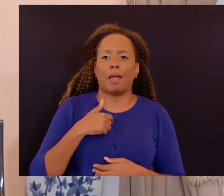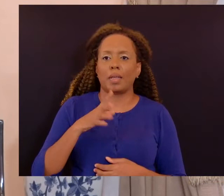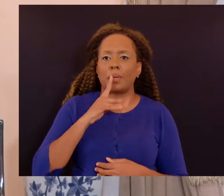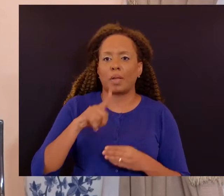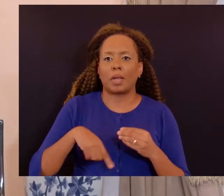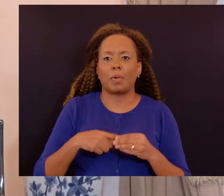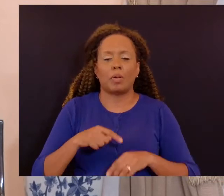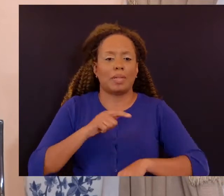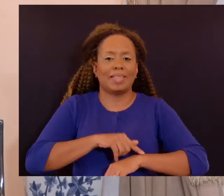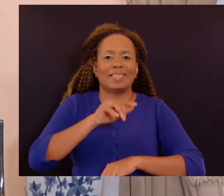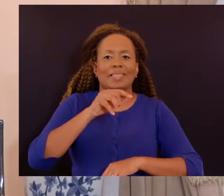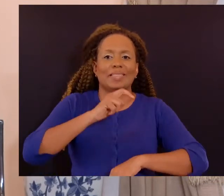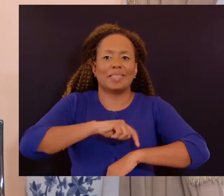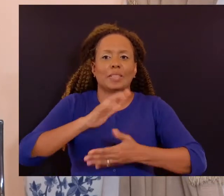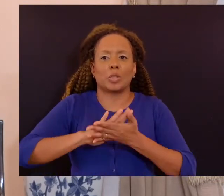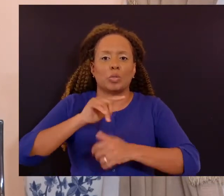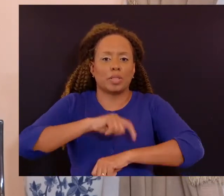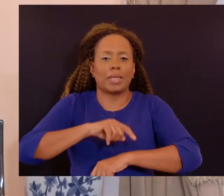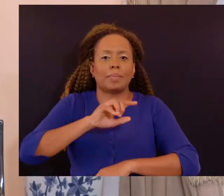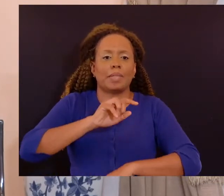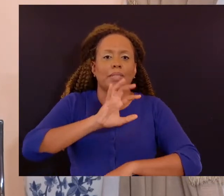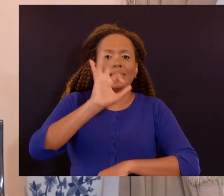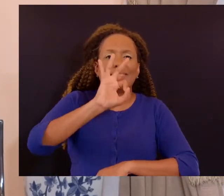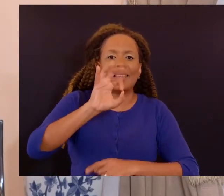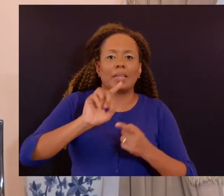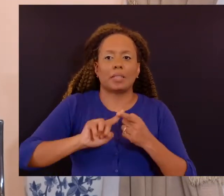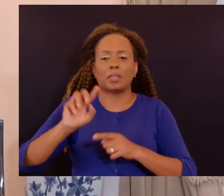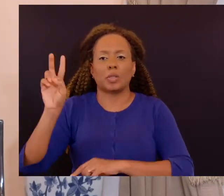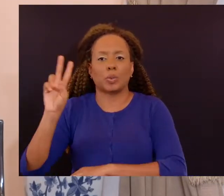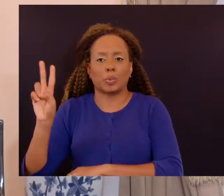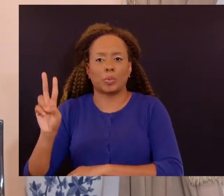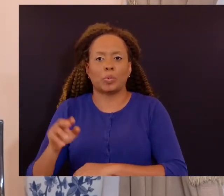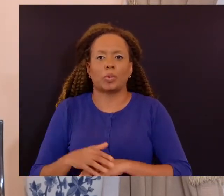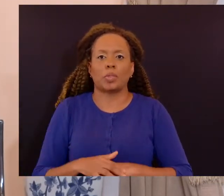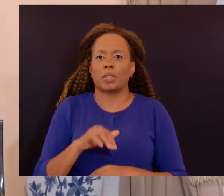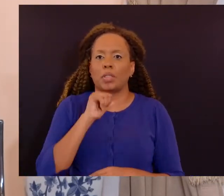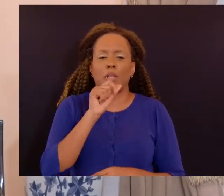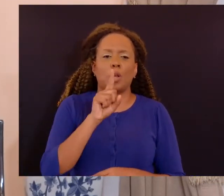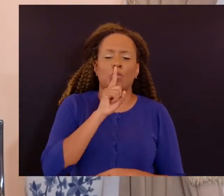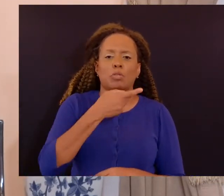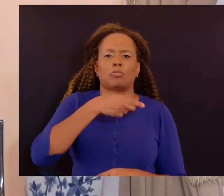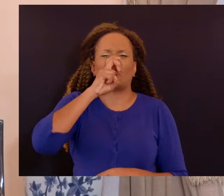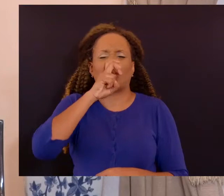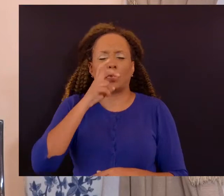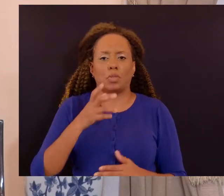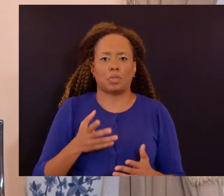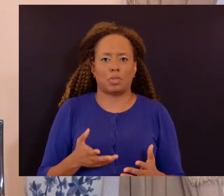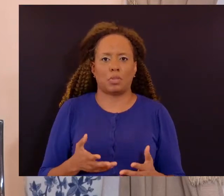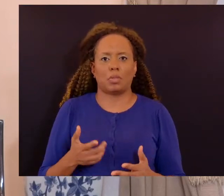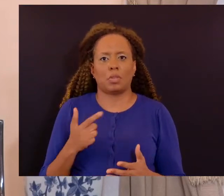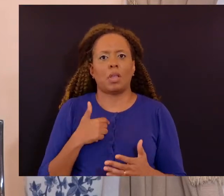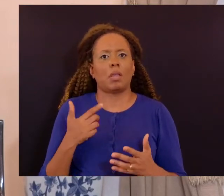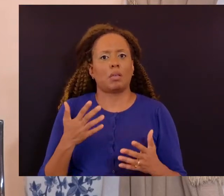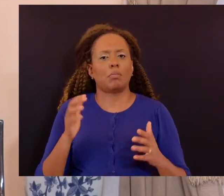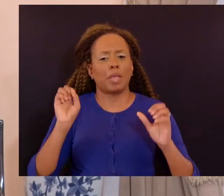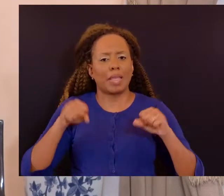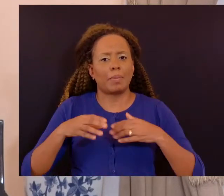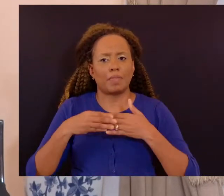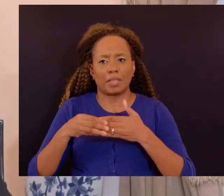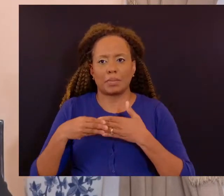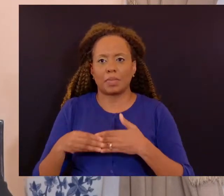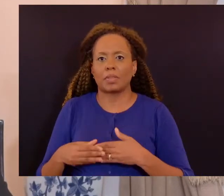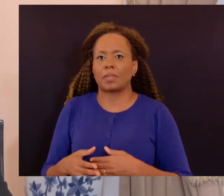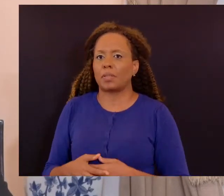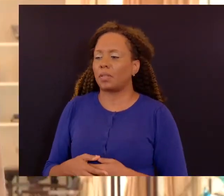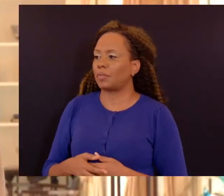9 to 2, and therefore we've seen that there is not that rigidity when it comes to doing the right thing.